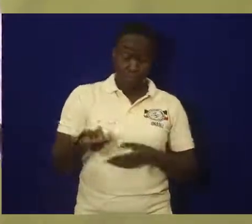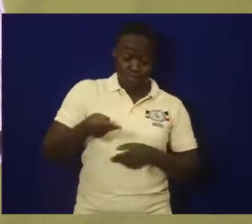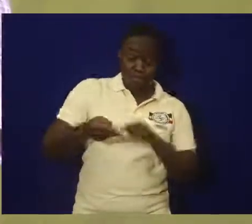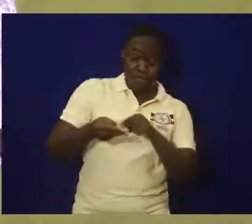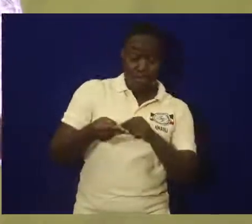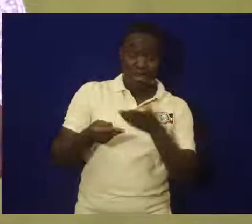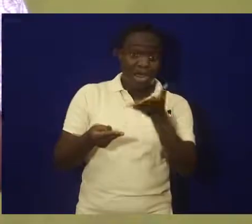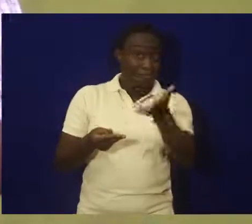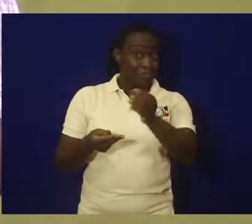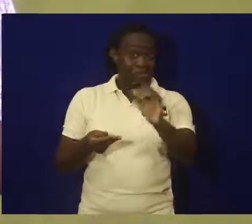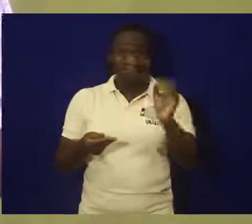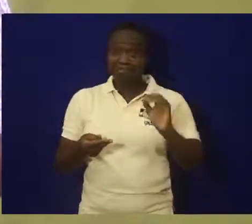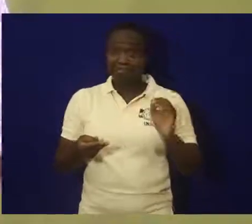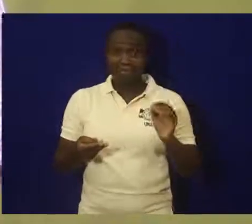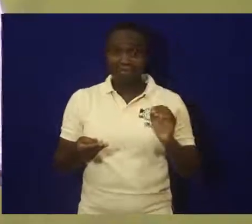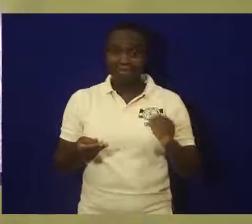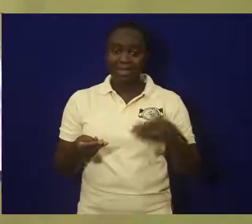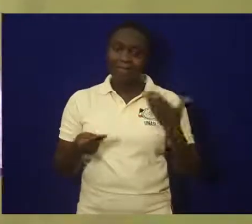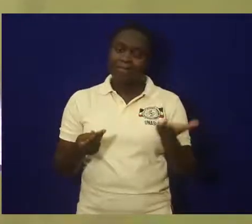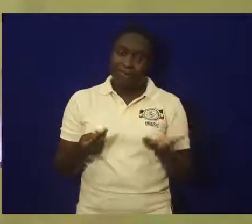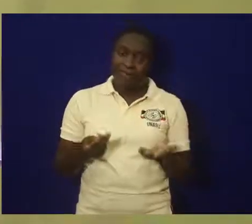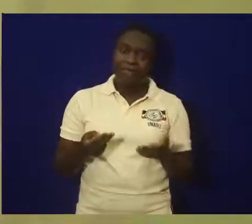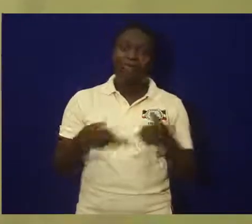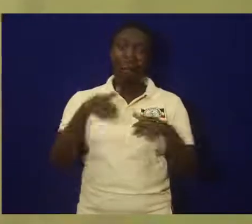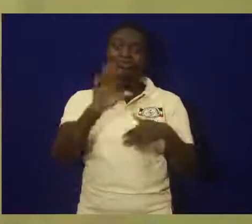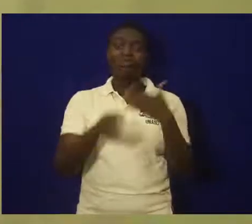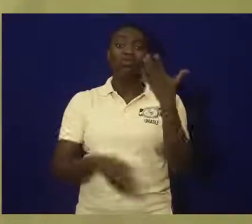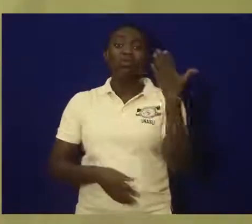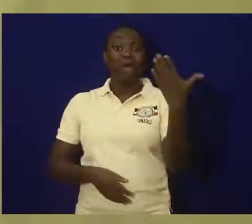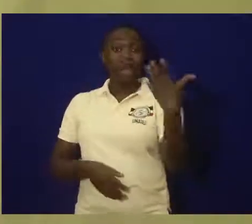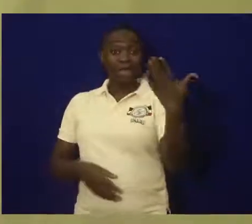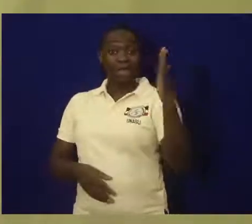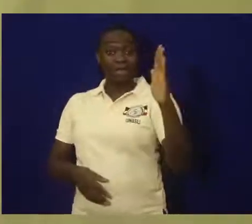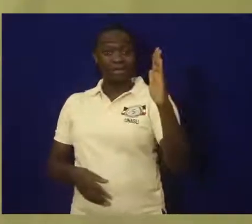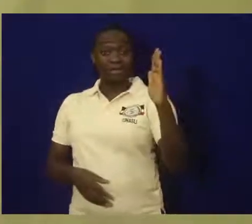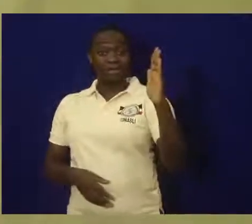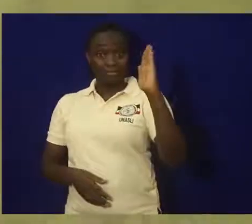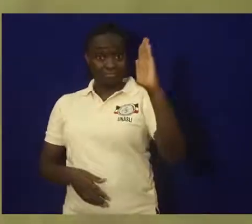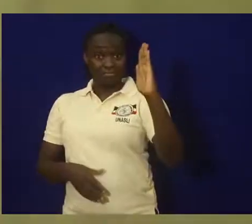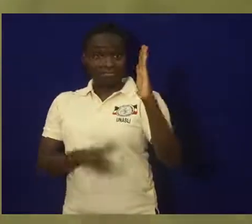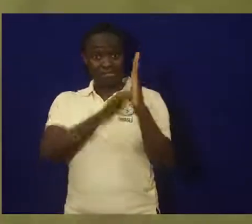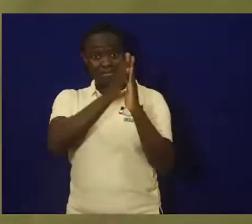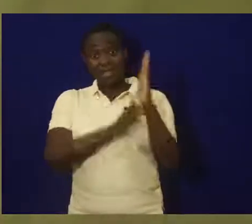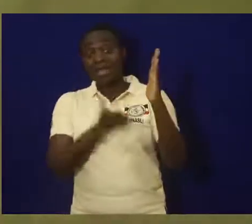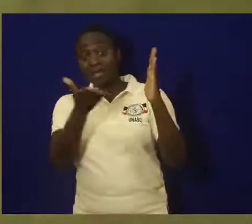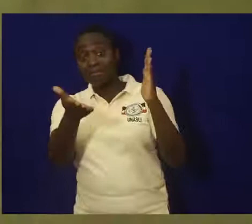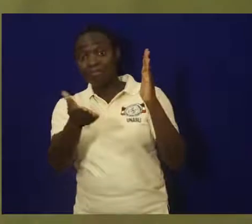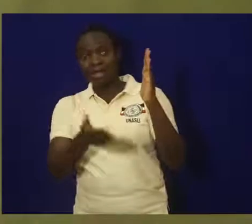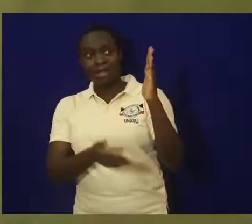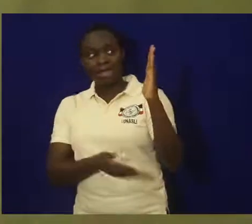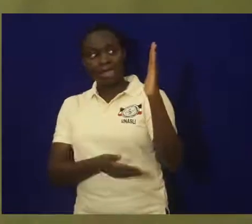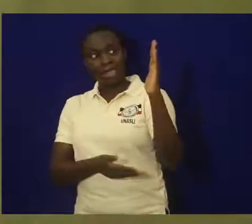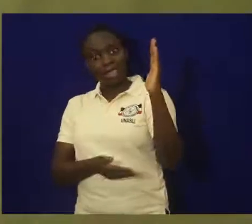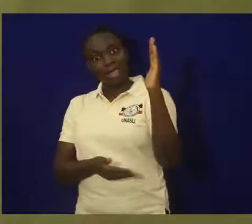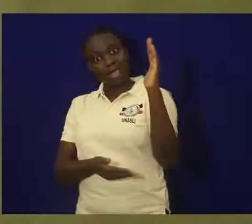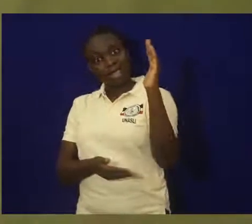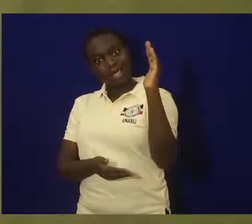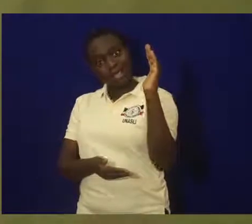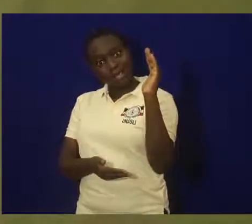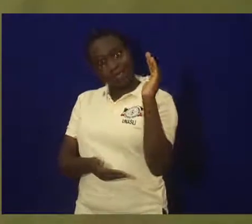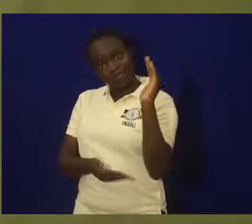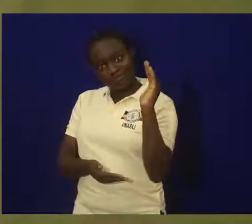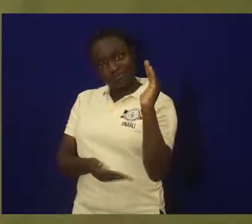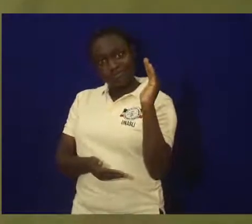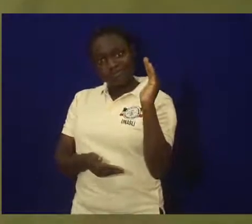If you don't have a spoon, use your hand and hold your